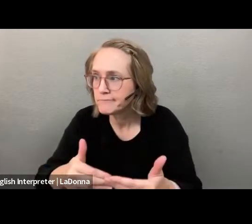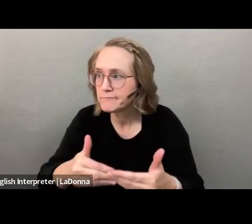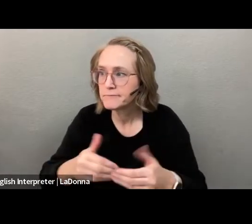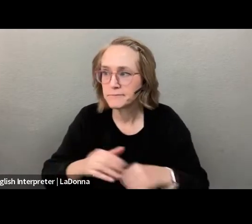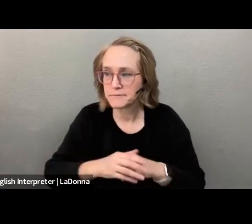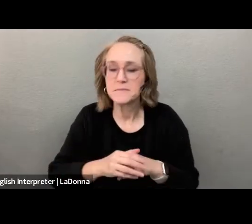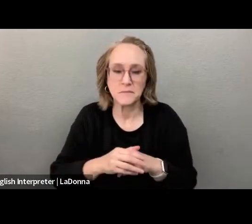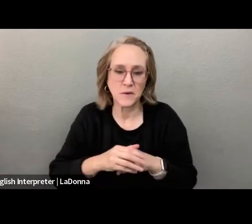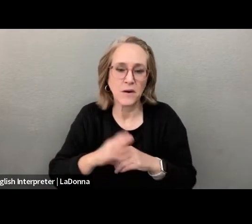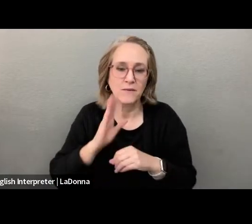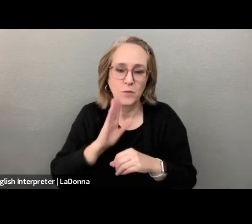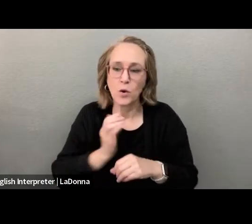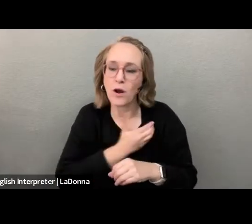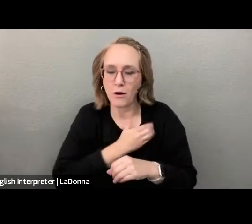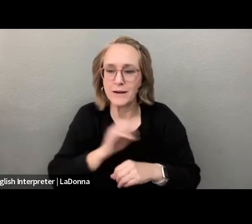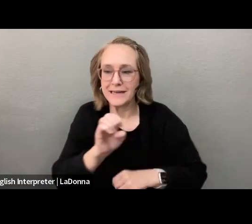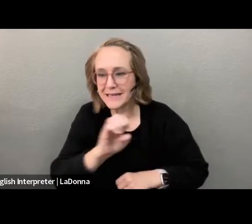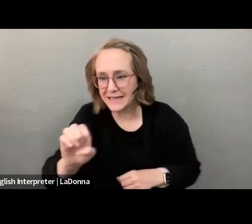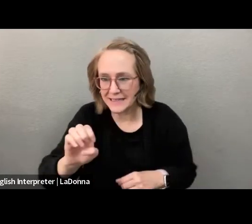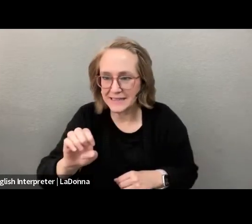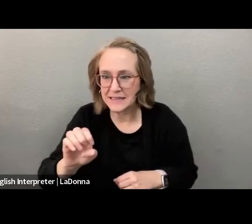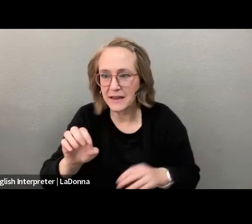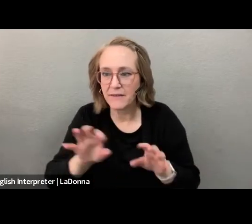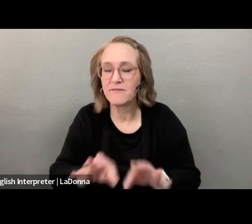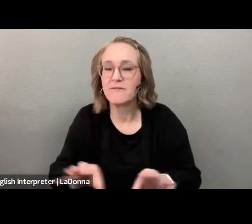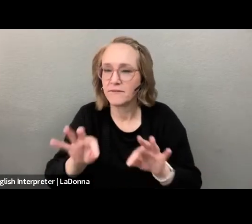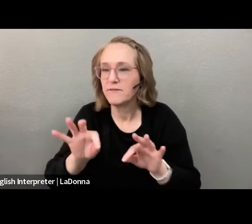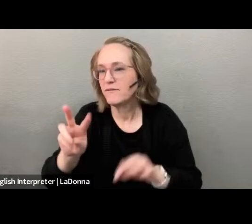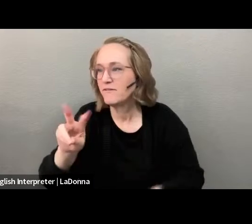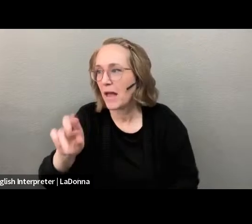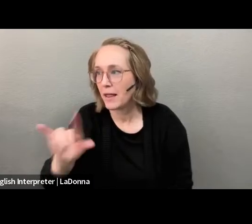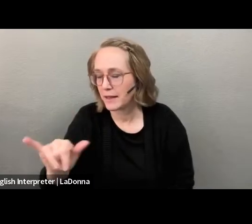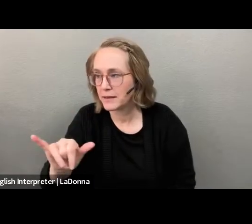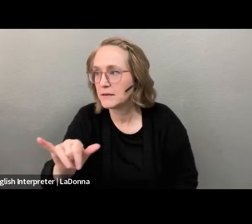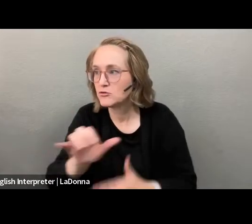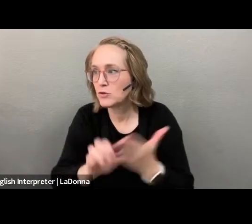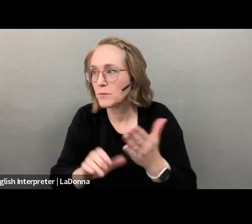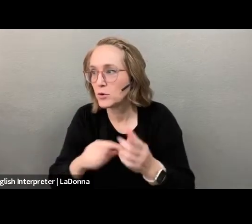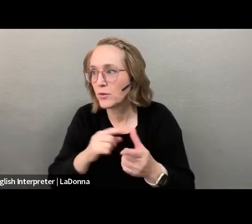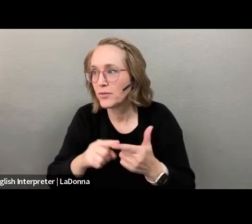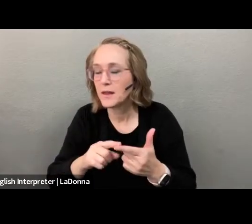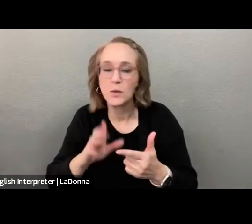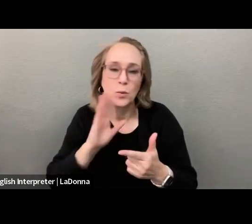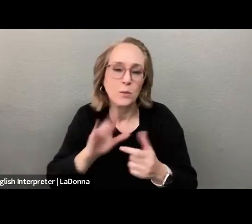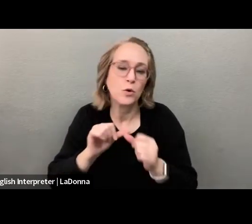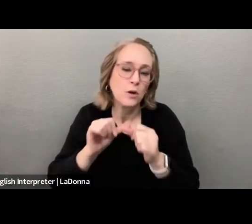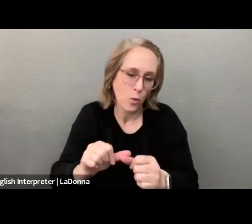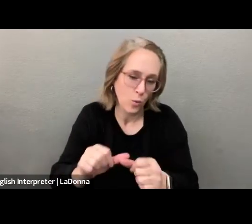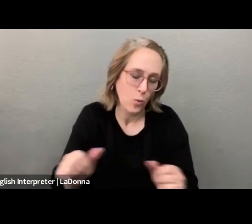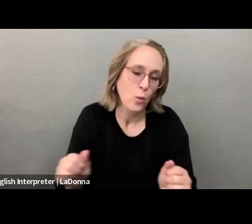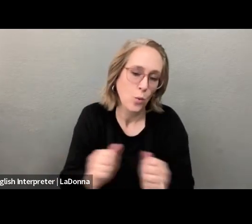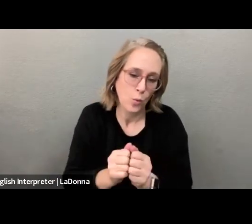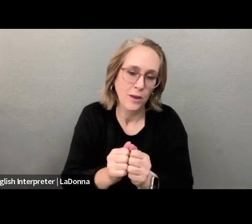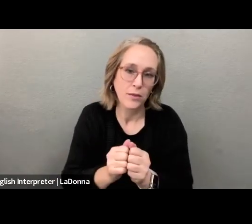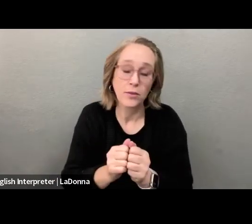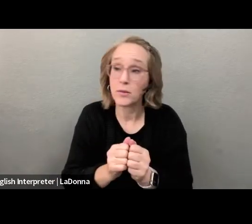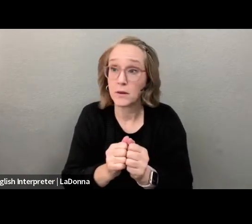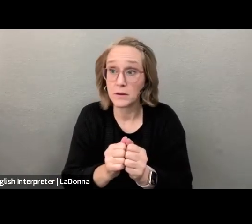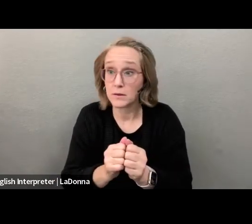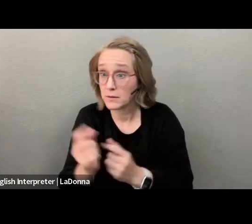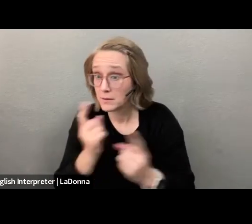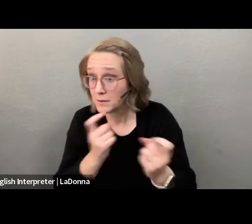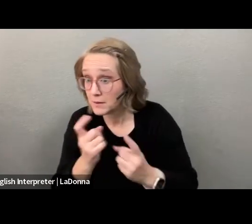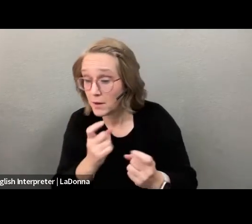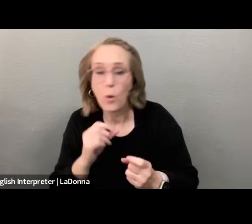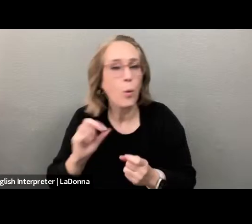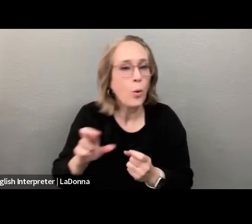East Valley chapter, you can ask them now, and then I'll move on to the Walk for Hearing.